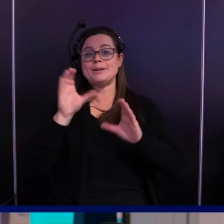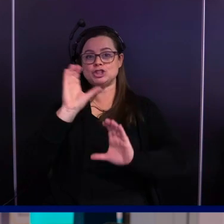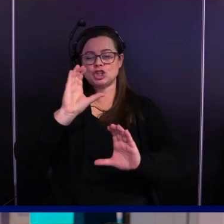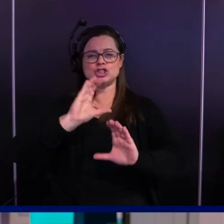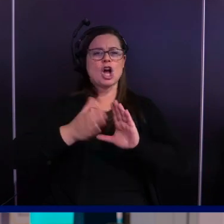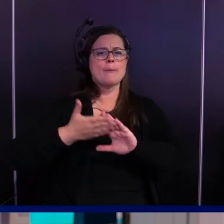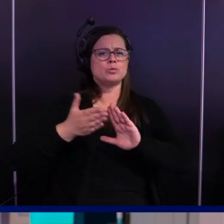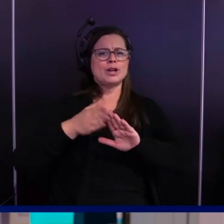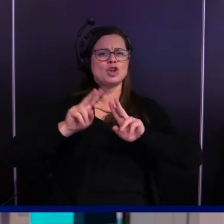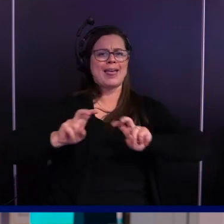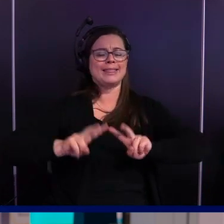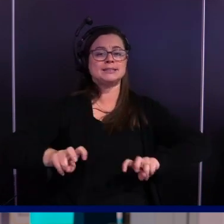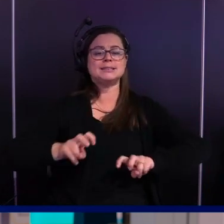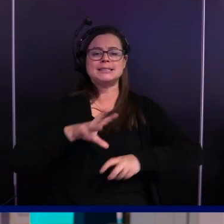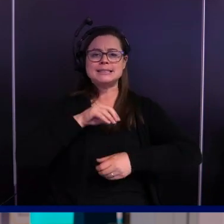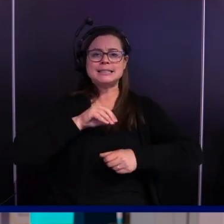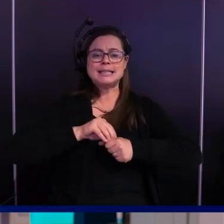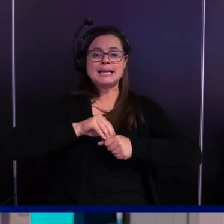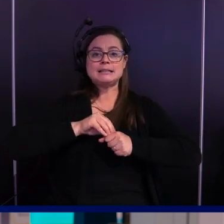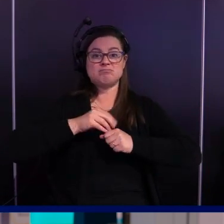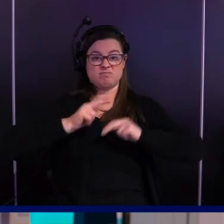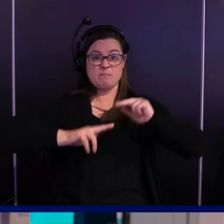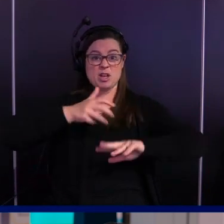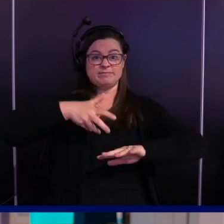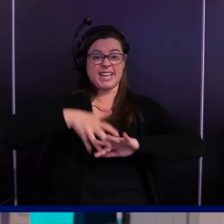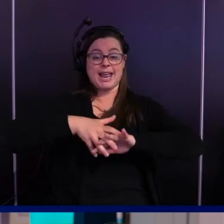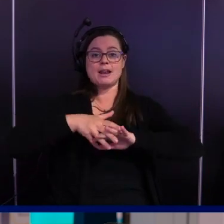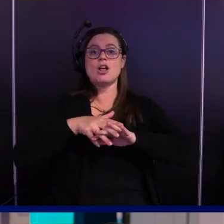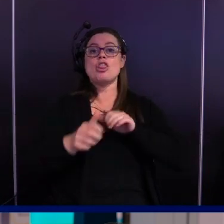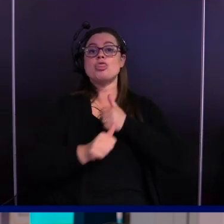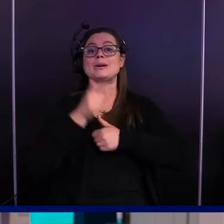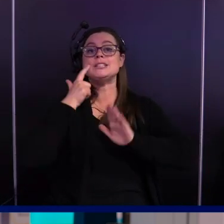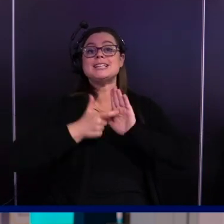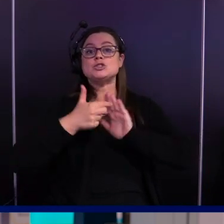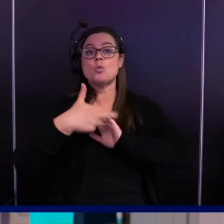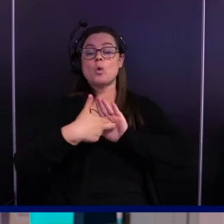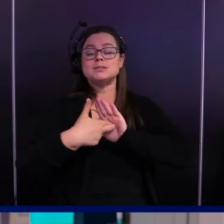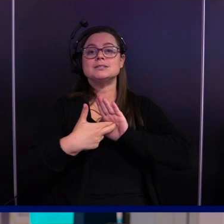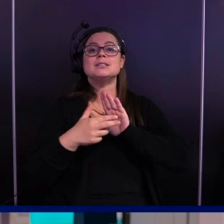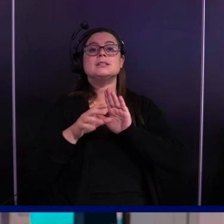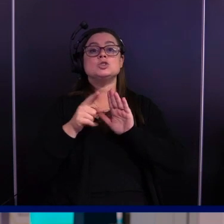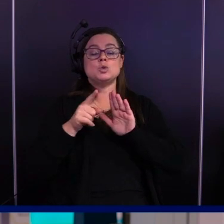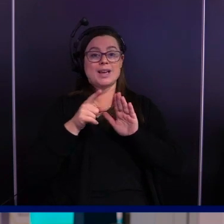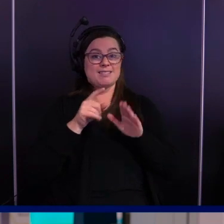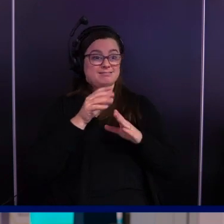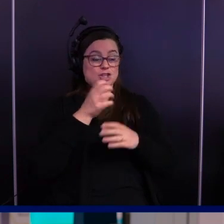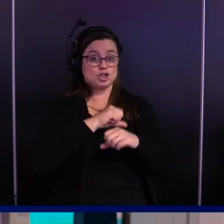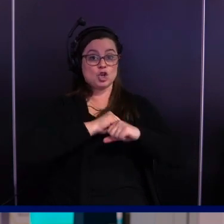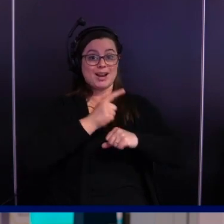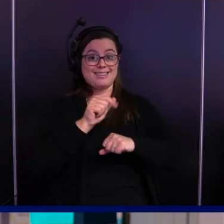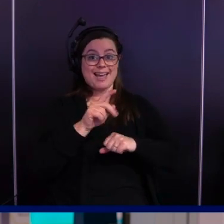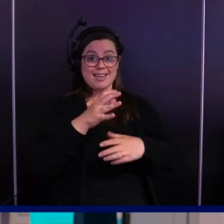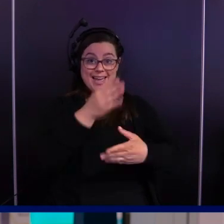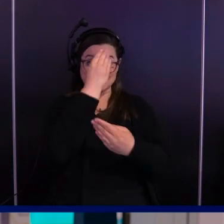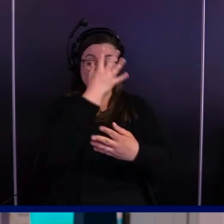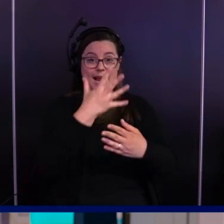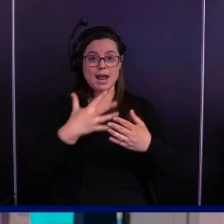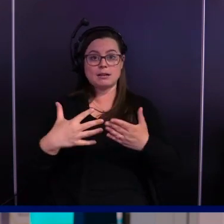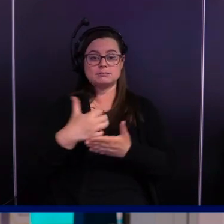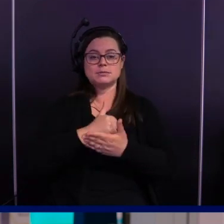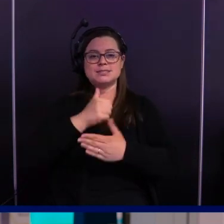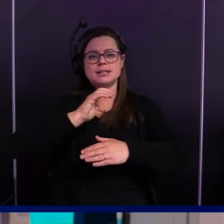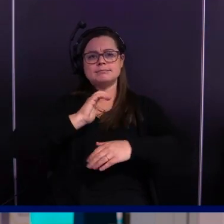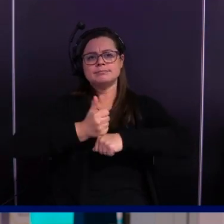It comes with inbuilt threat detection rules. You can take the security data lake data, and then you can build some